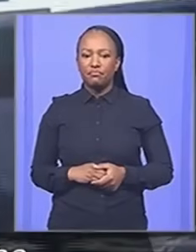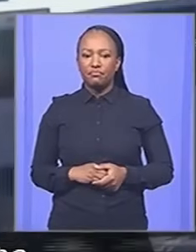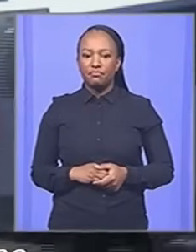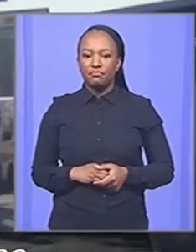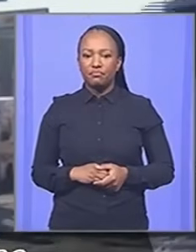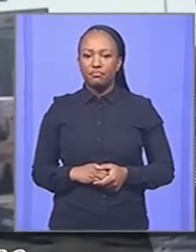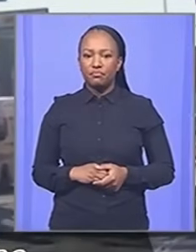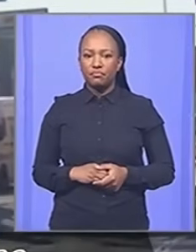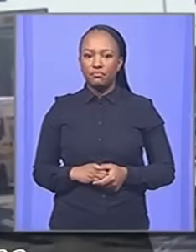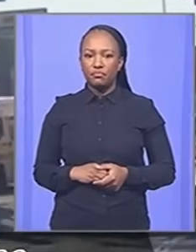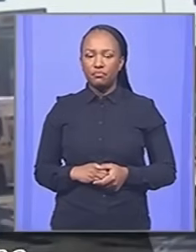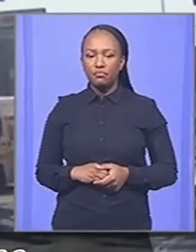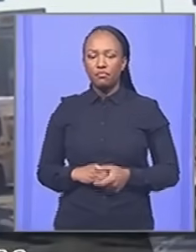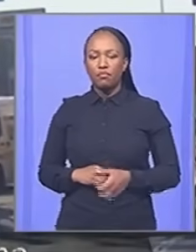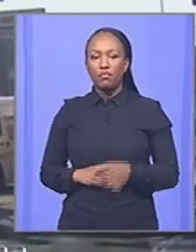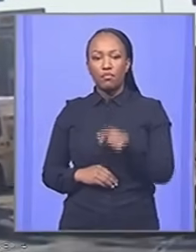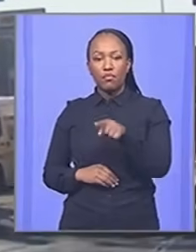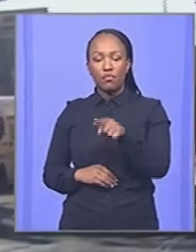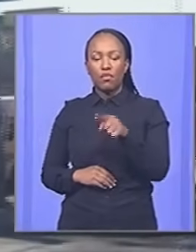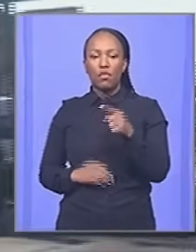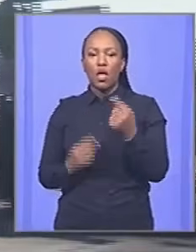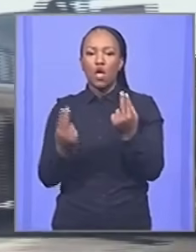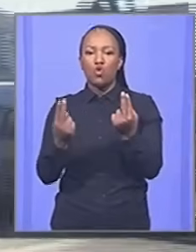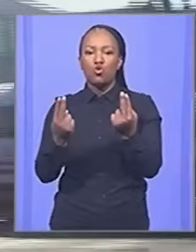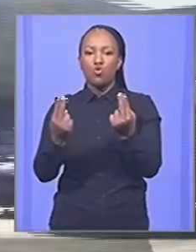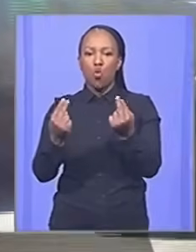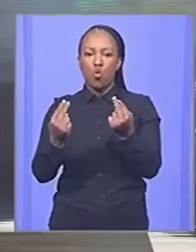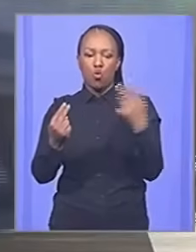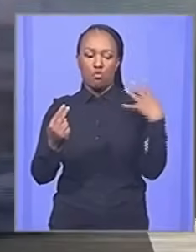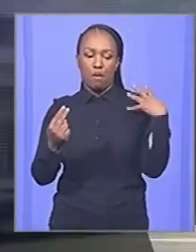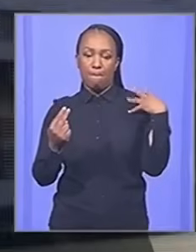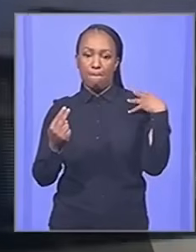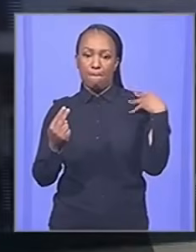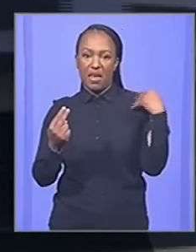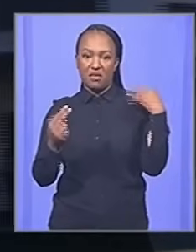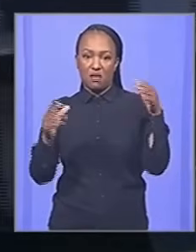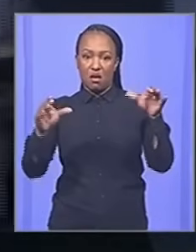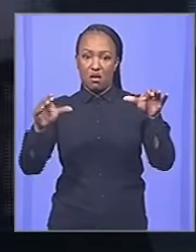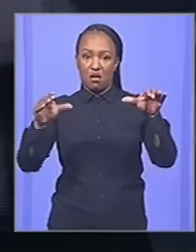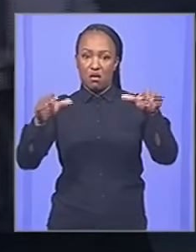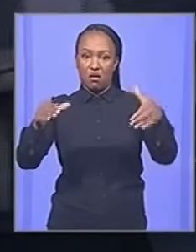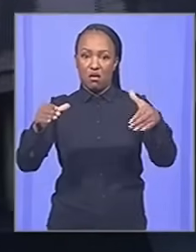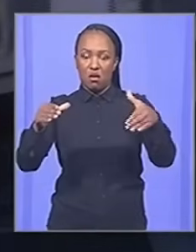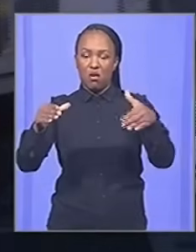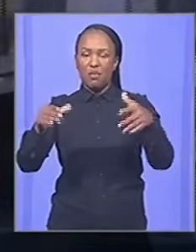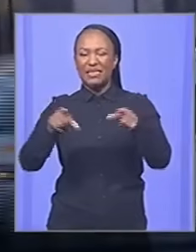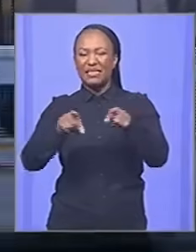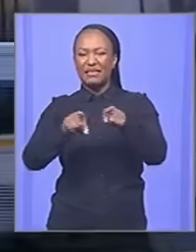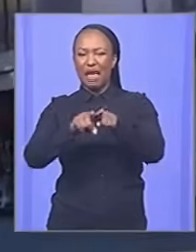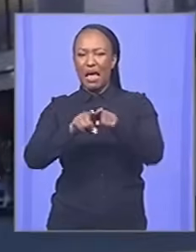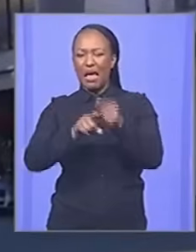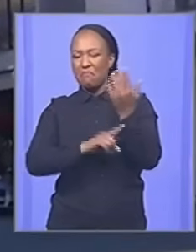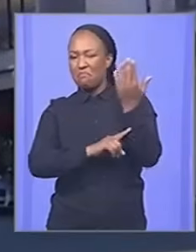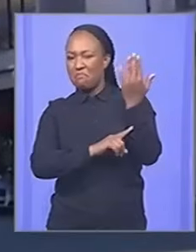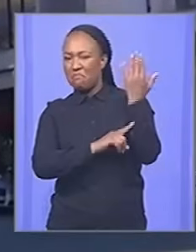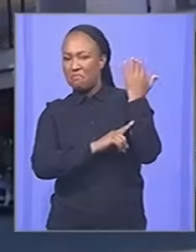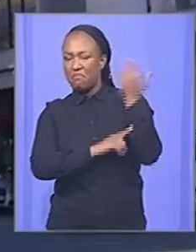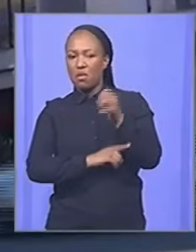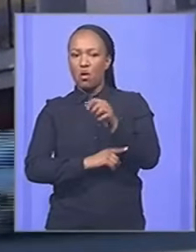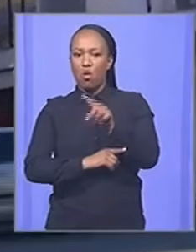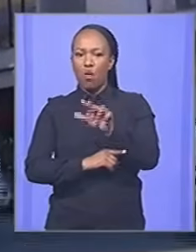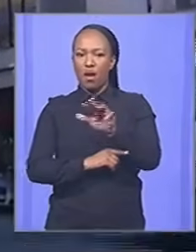Go lebeletšwe gore kabinete e mpša e tlo no swana le ele ya mmušo wa botee wa setšhaba ya 1994 moo gareng ga tše